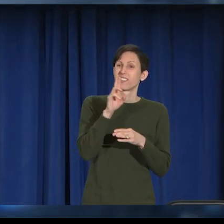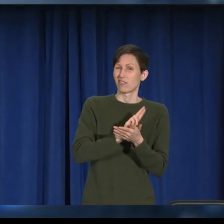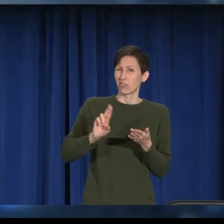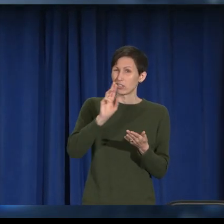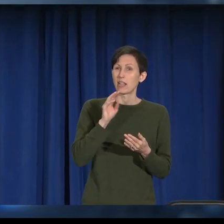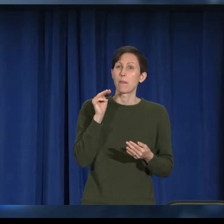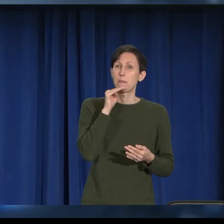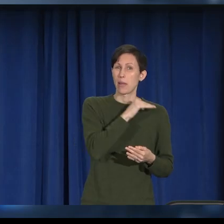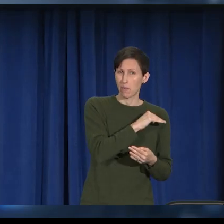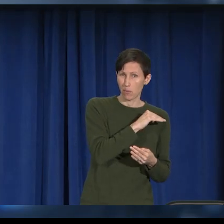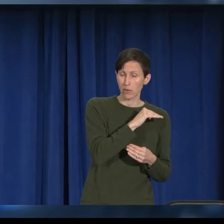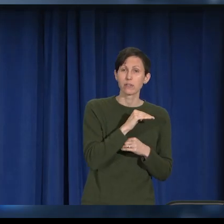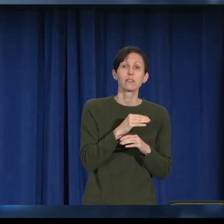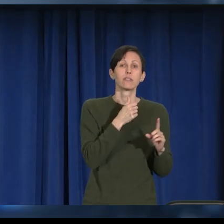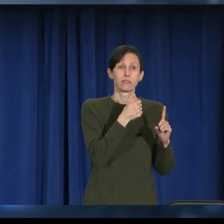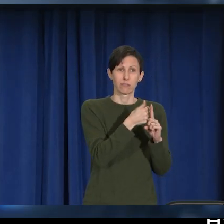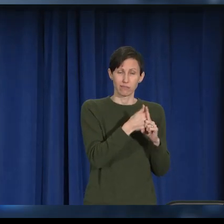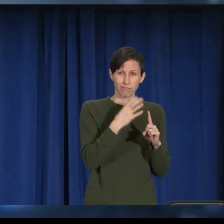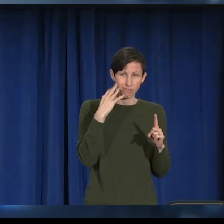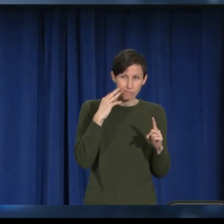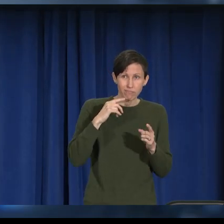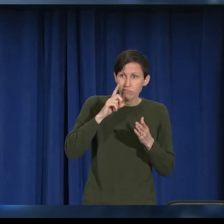Melbourne. He has experienced